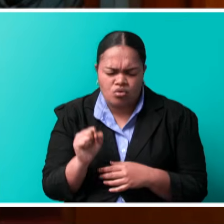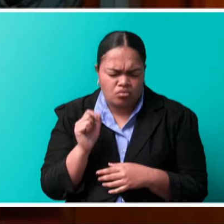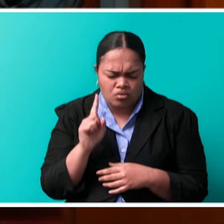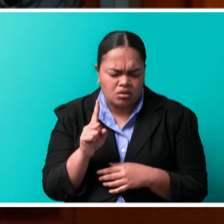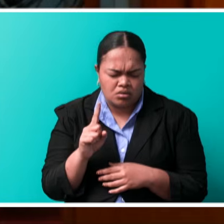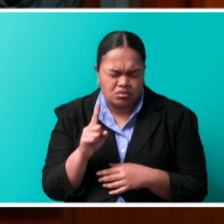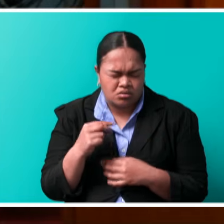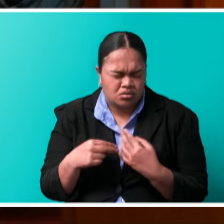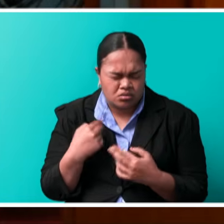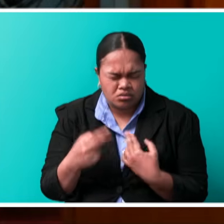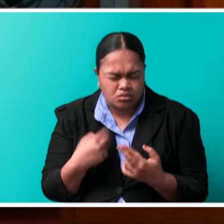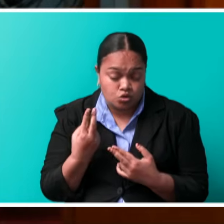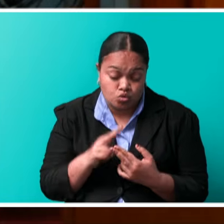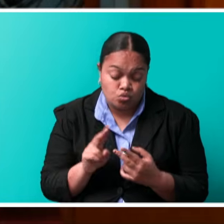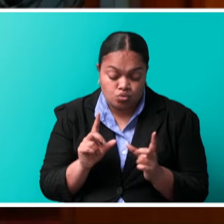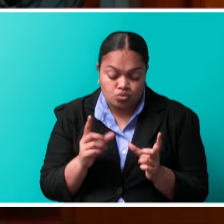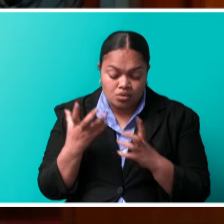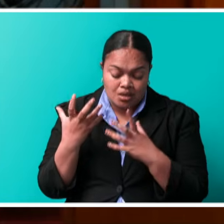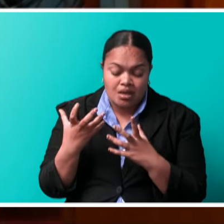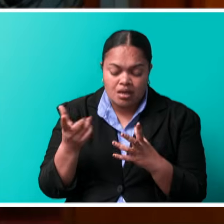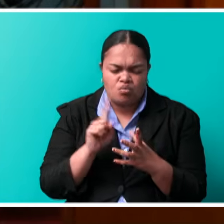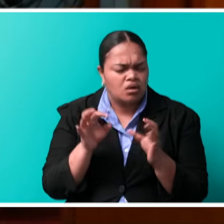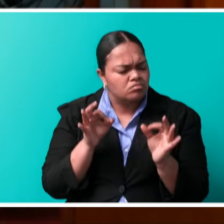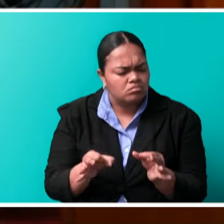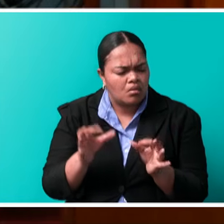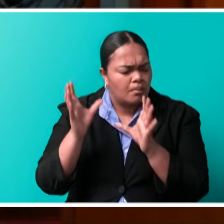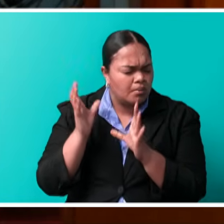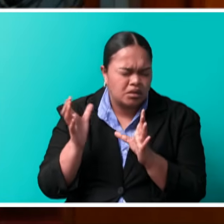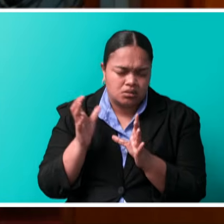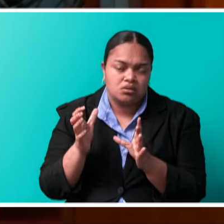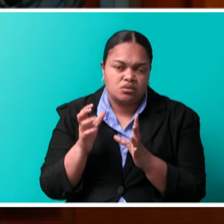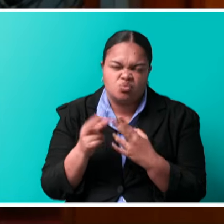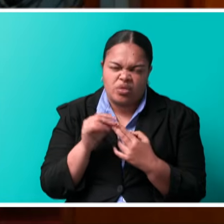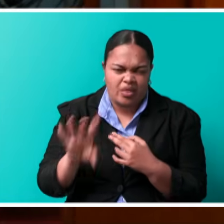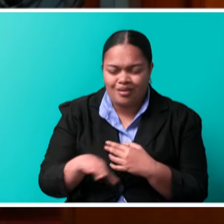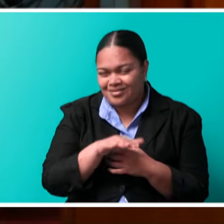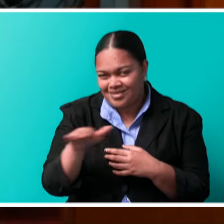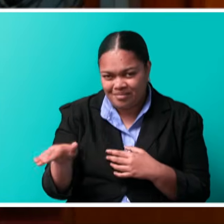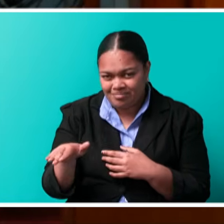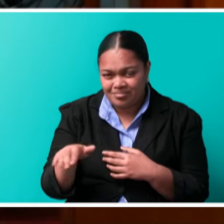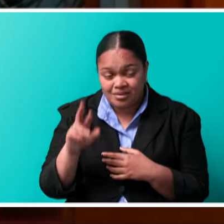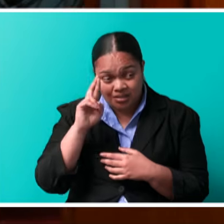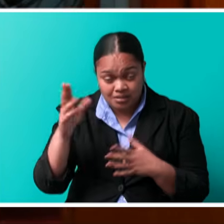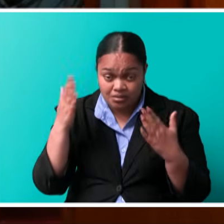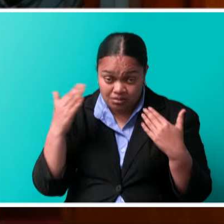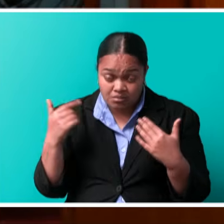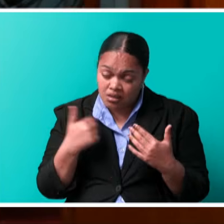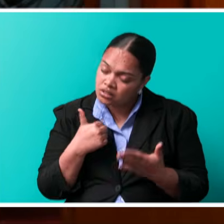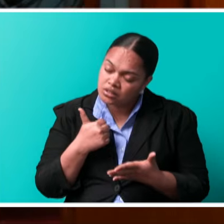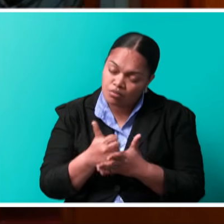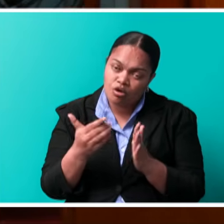to carry the burden of the decisions made without care. Mr. Speaker, sir, I support the